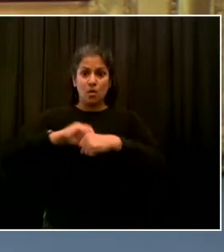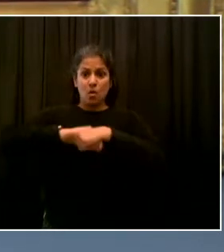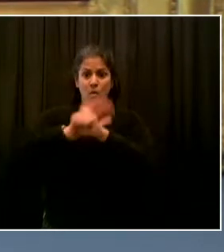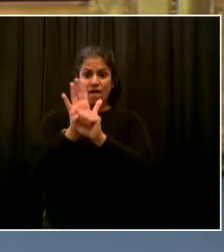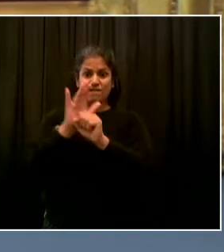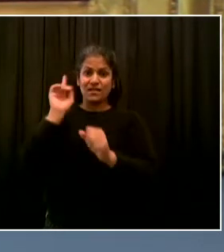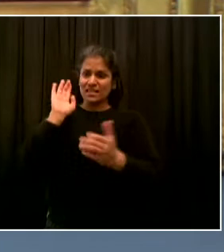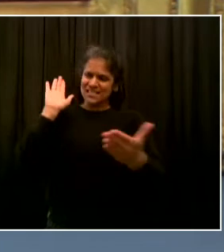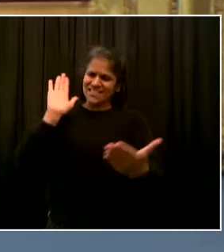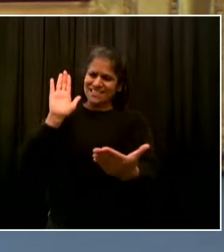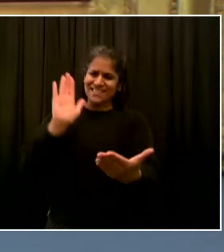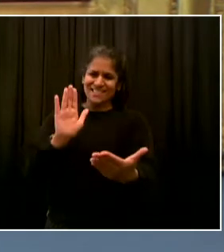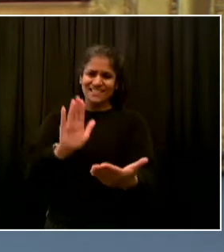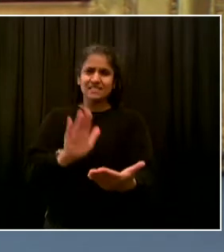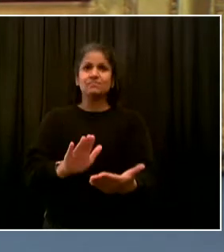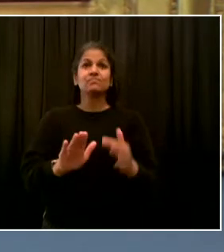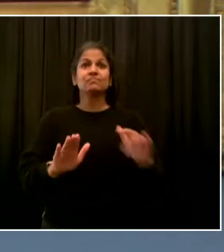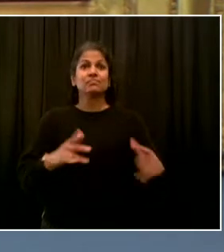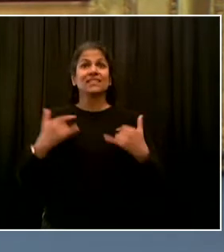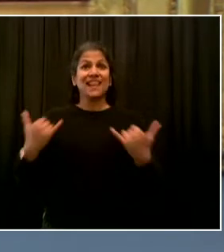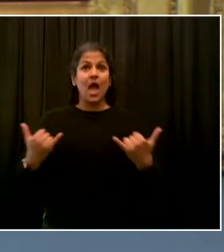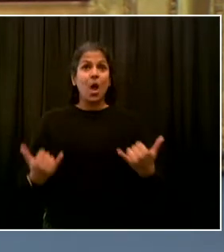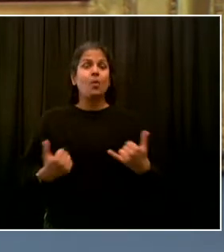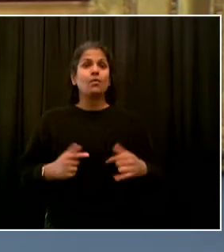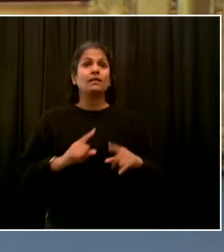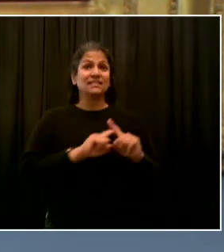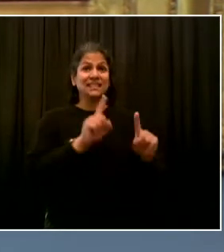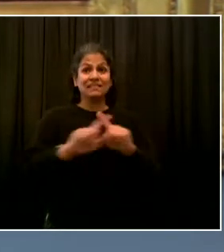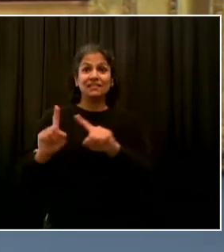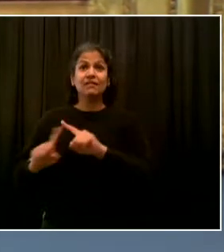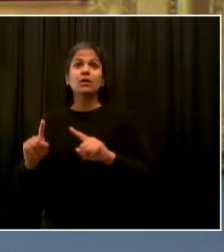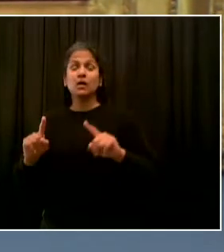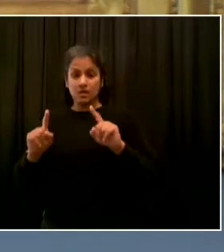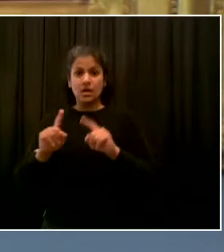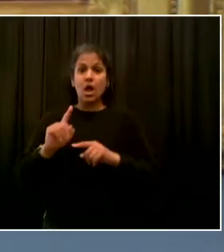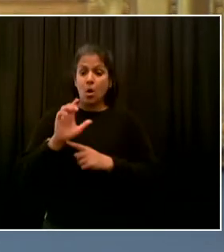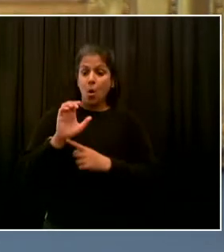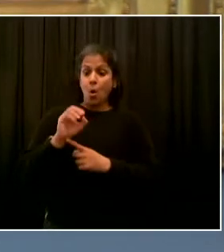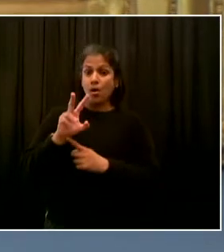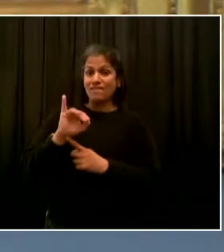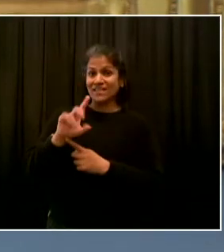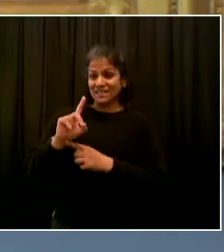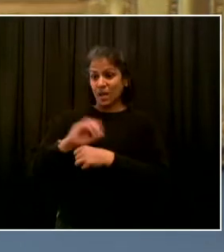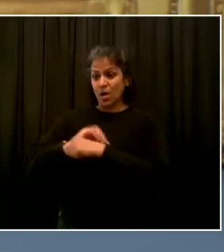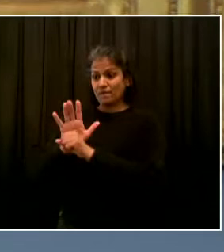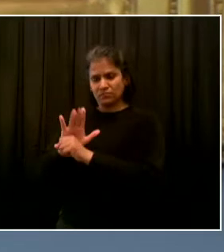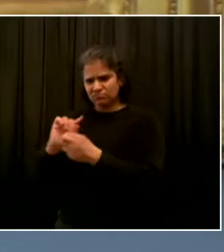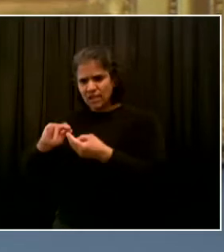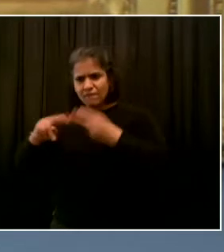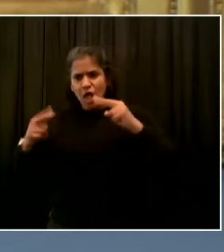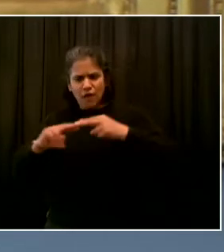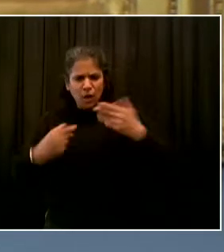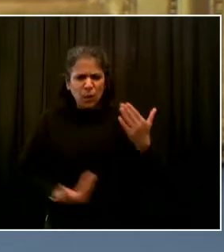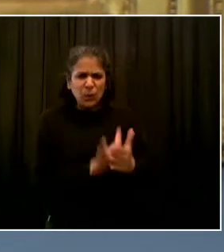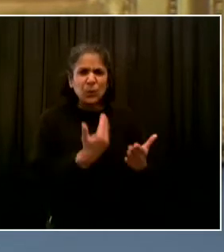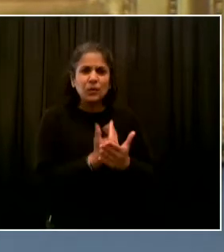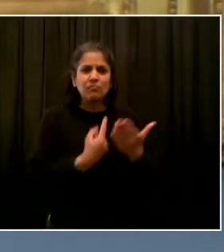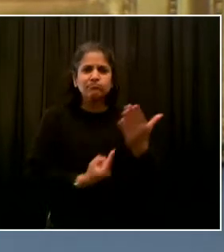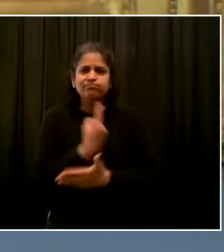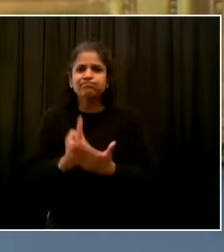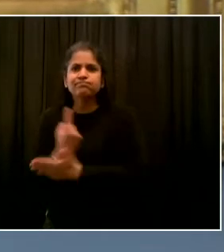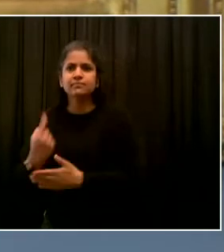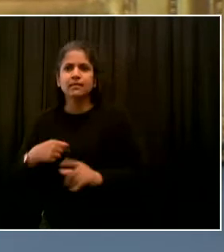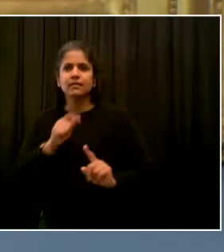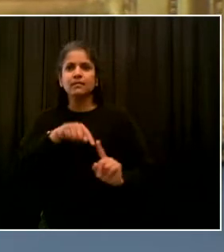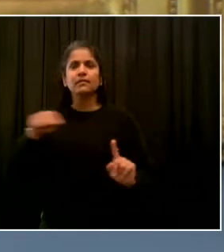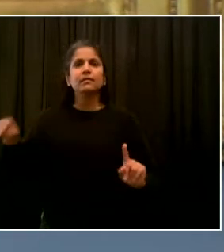many variants, different sizes and different approaches. And if we're stringent and not willing to pivot and shift as needed, we're